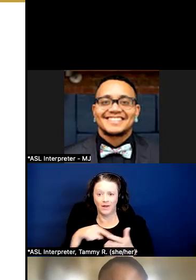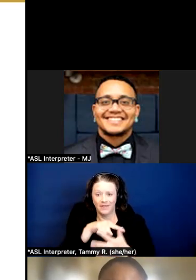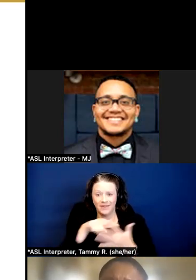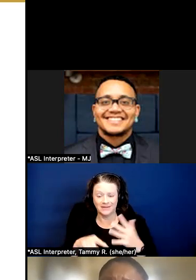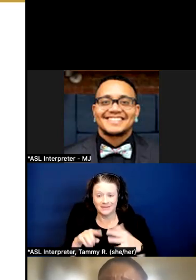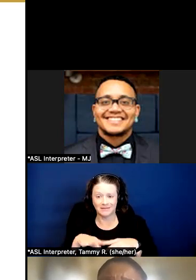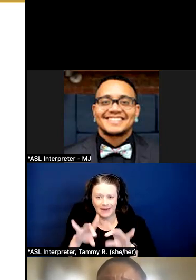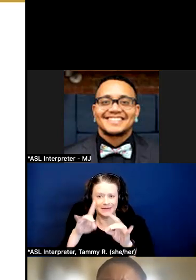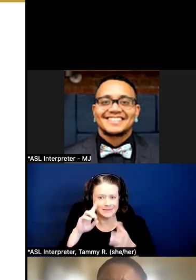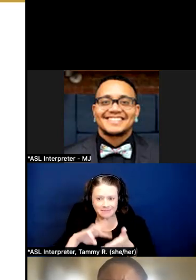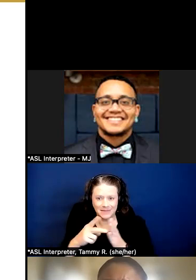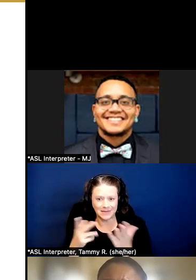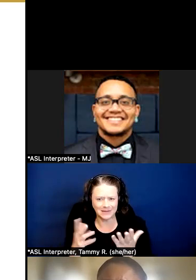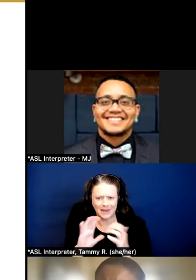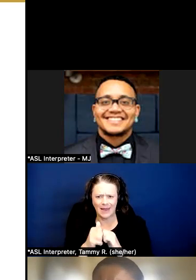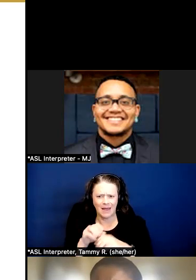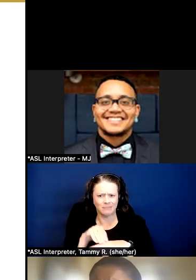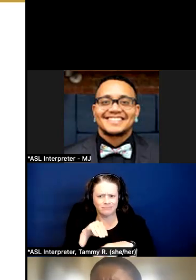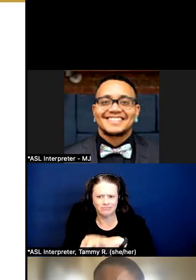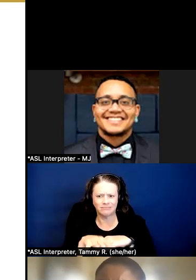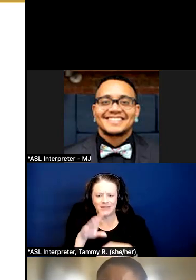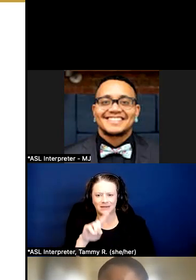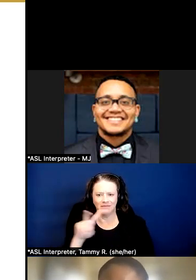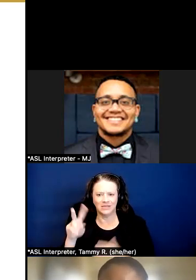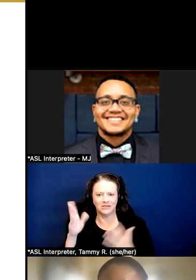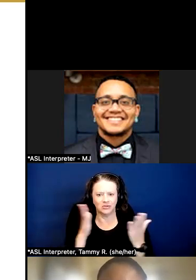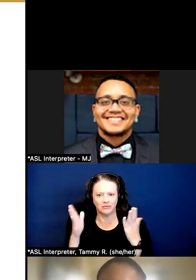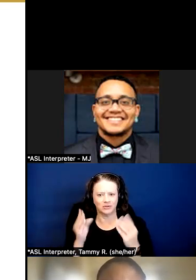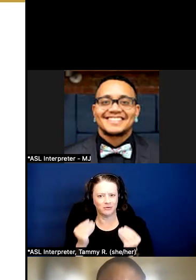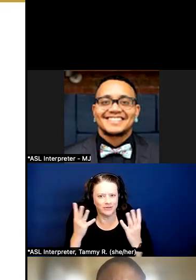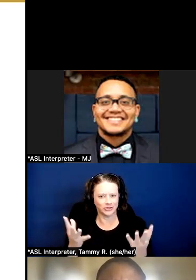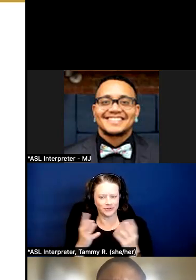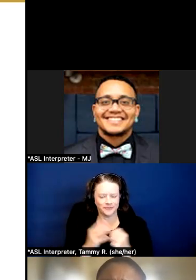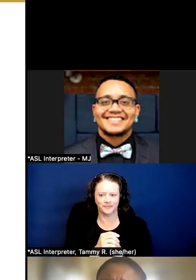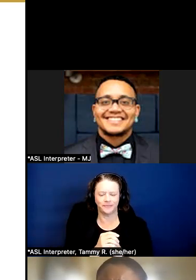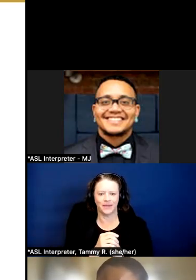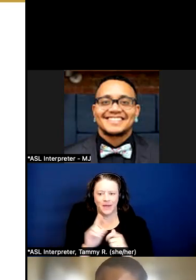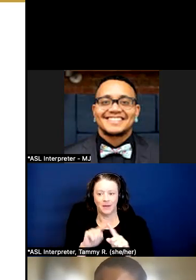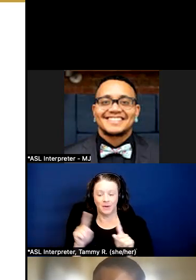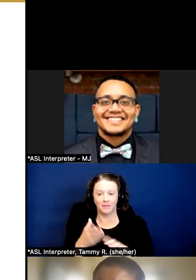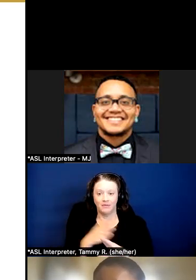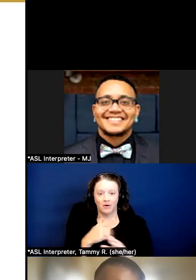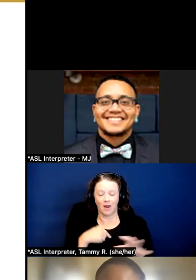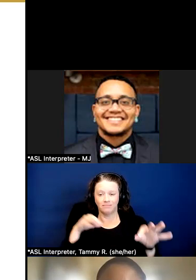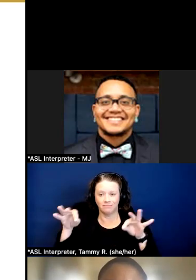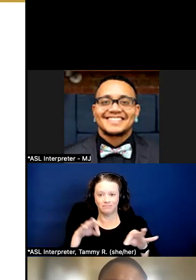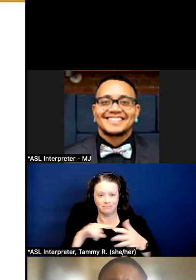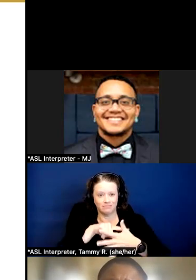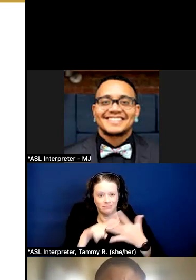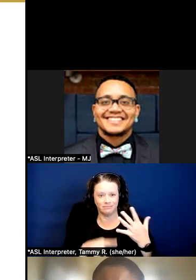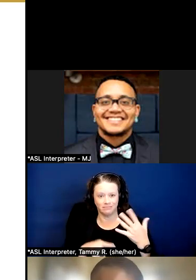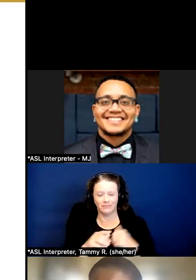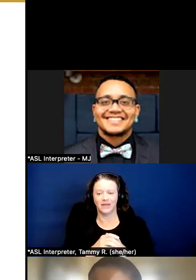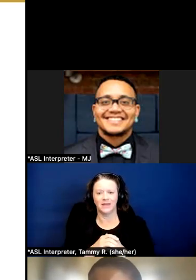discussed as it relates to domestic violence service provision. But before I discuss those implications, it